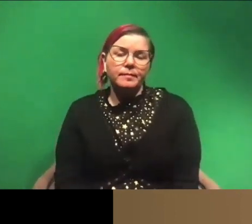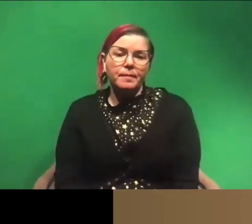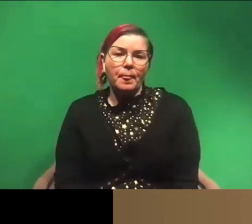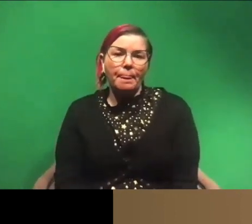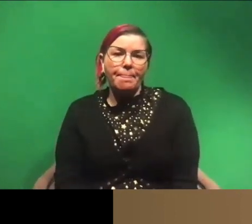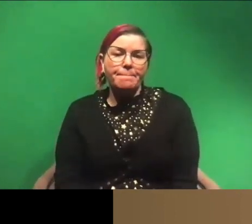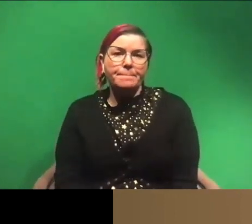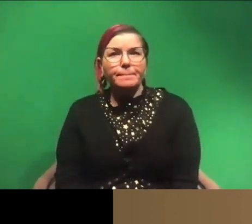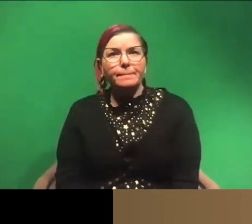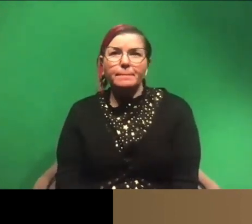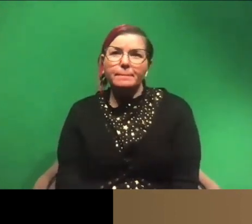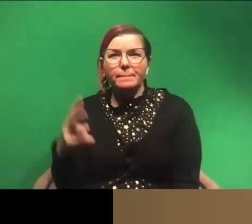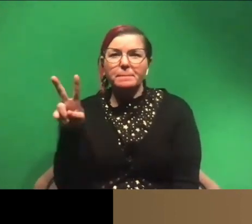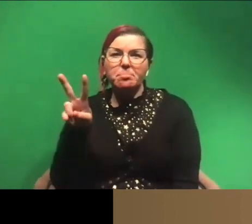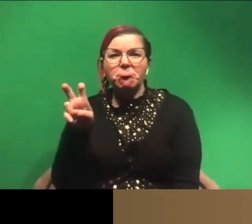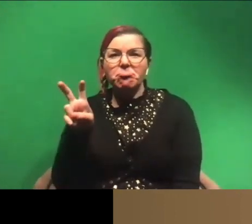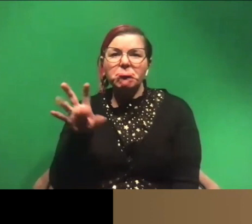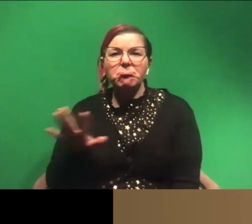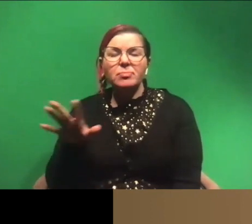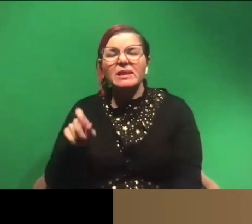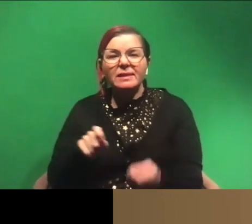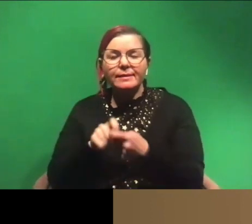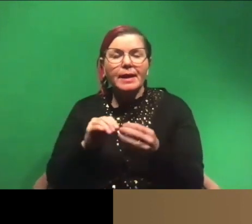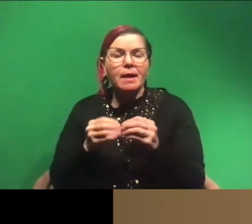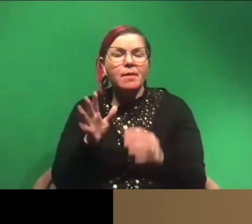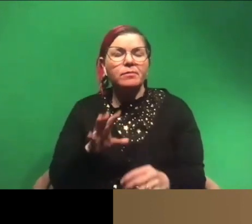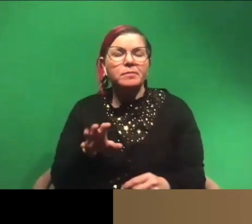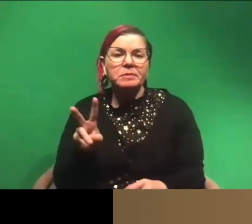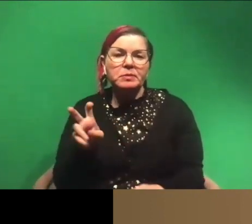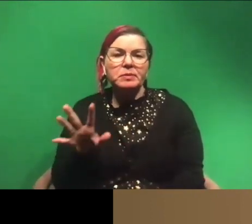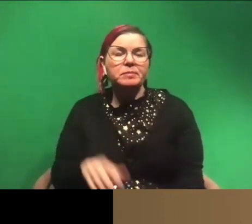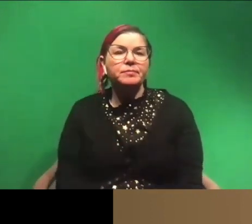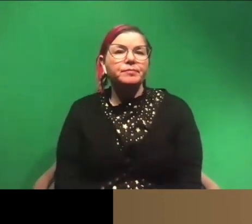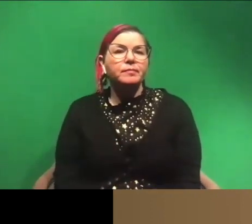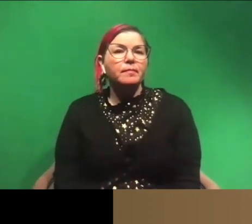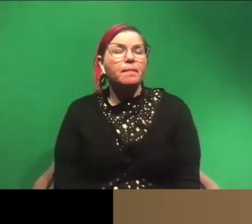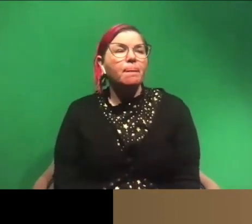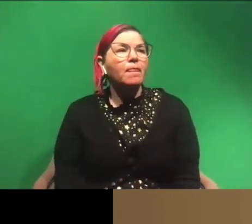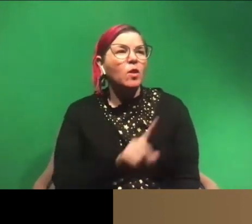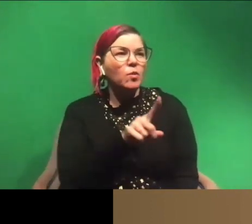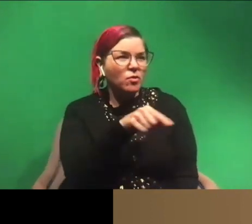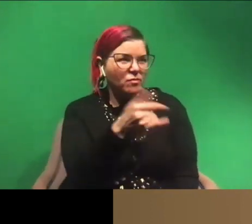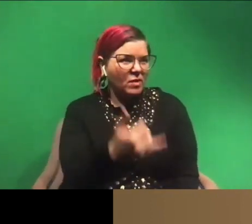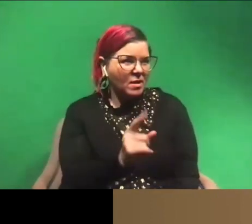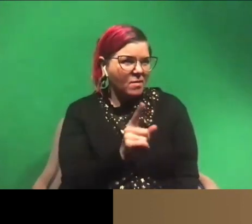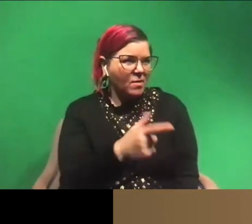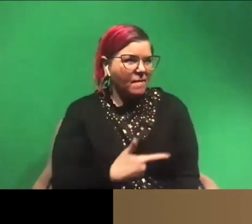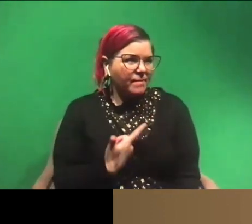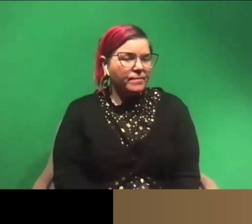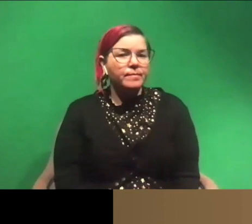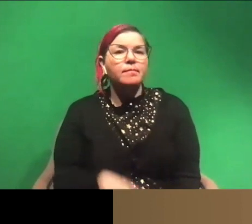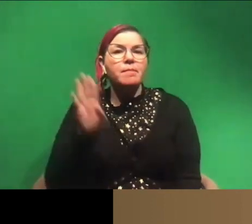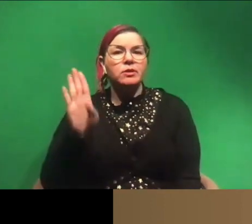I think a couple hundred, but I don't know the exact number. Cool. Where are you right now? So I am in